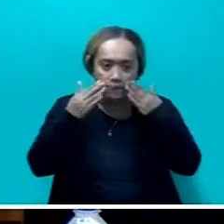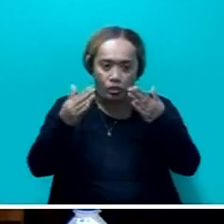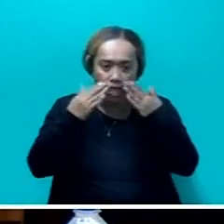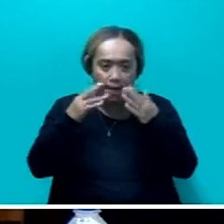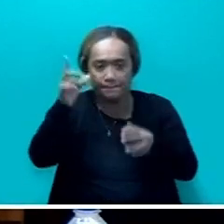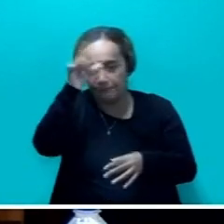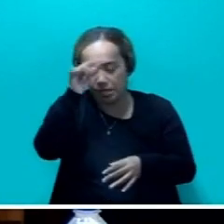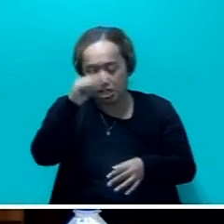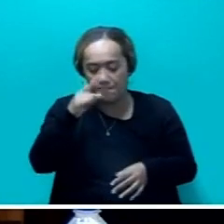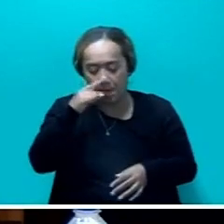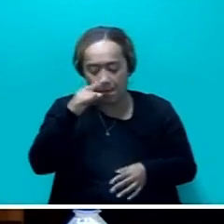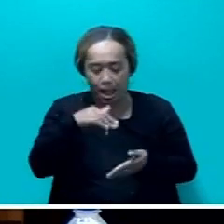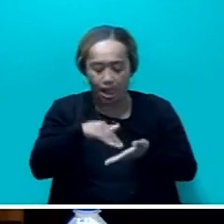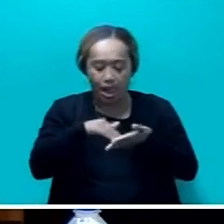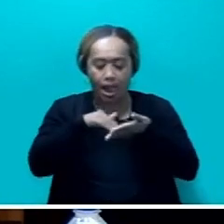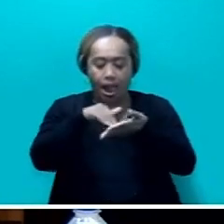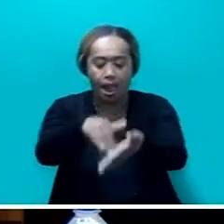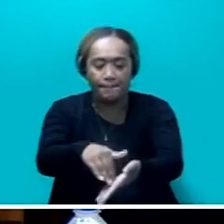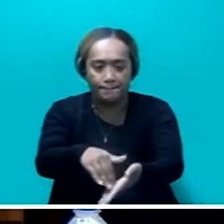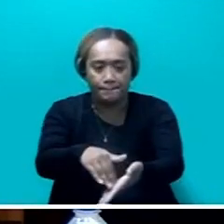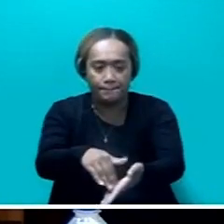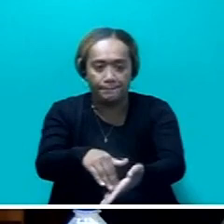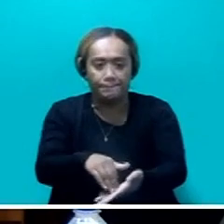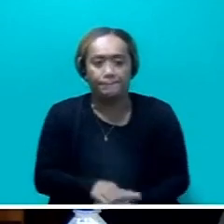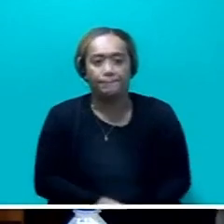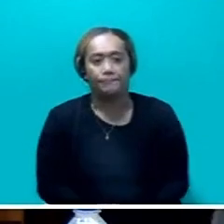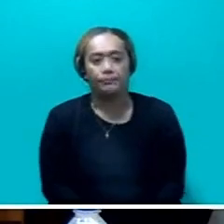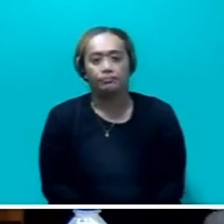because it was an act of valor.